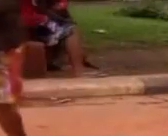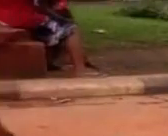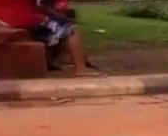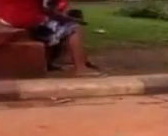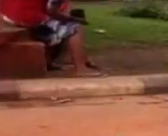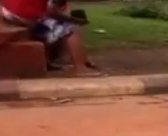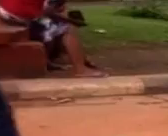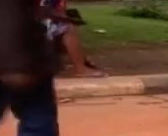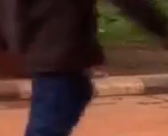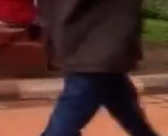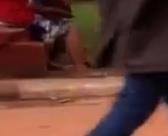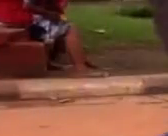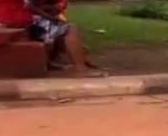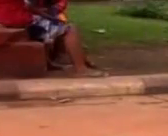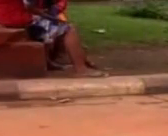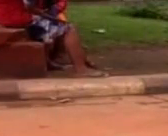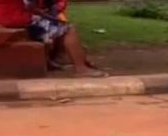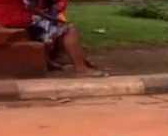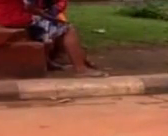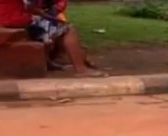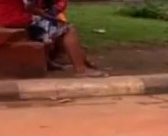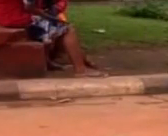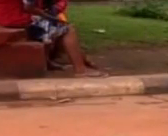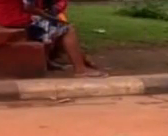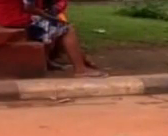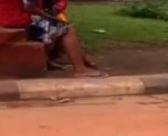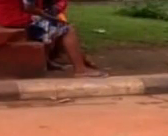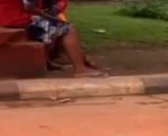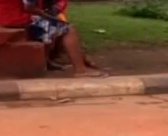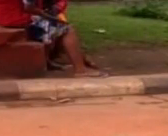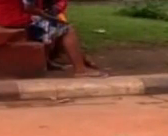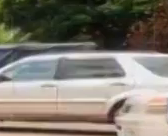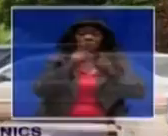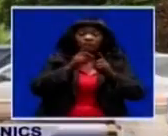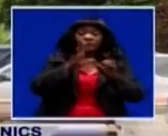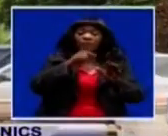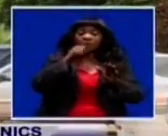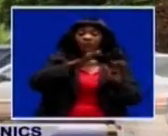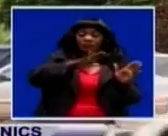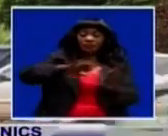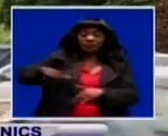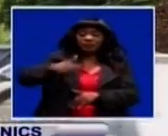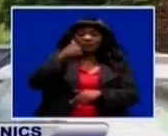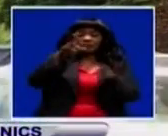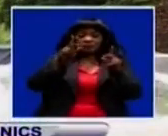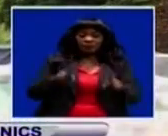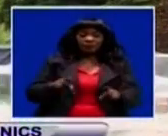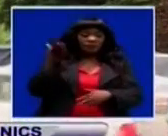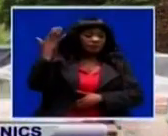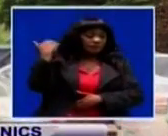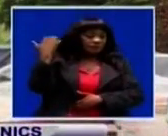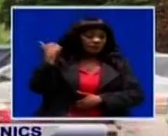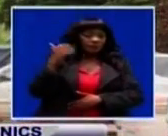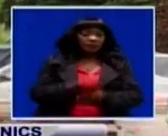When we talk about inclusive development, we are talking about leaving no one behind. We cannot afford to leave the disabled from the drive